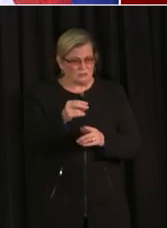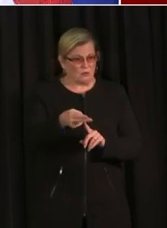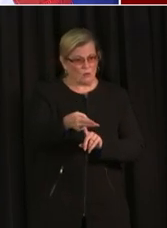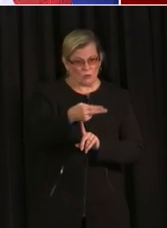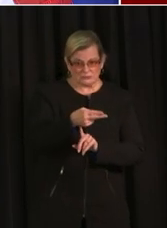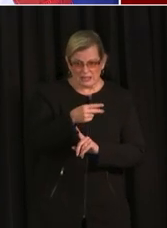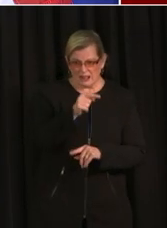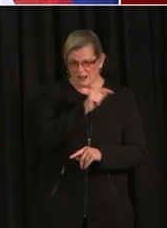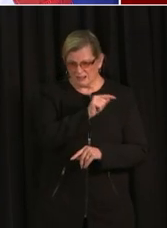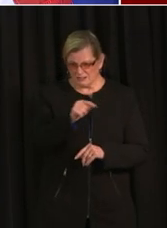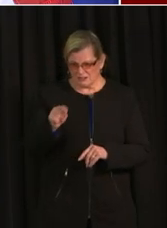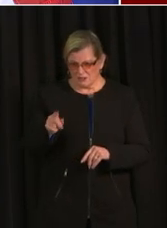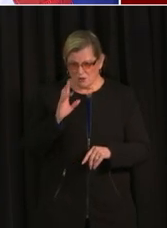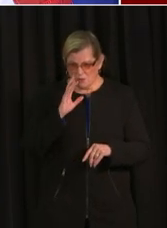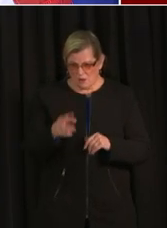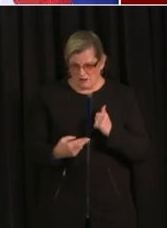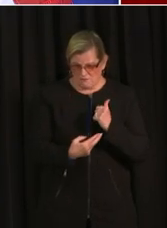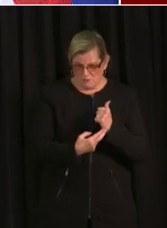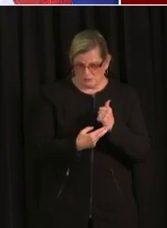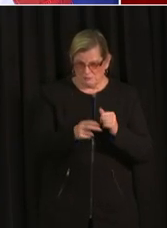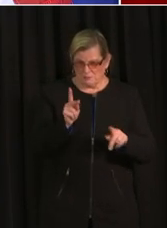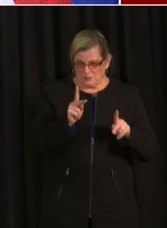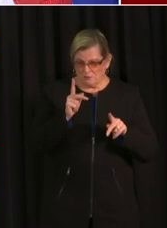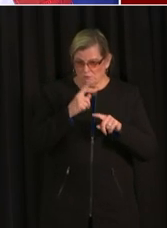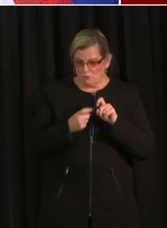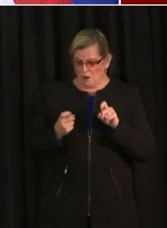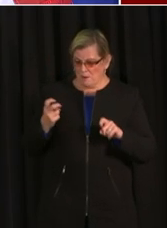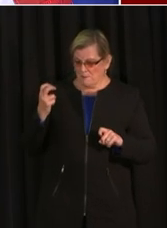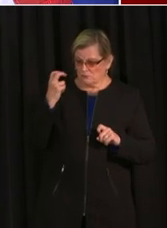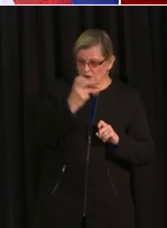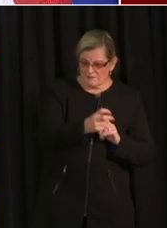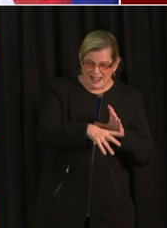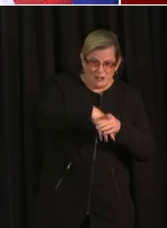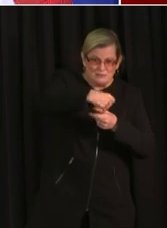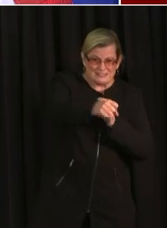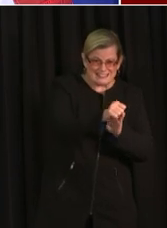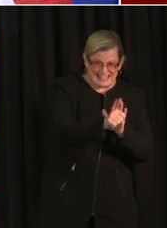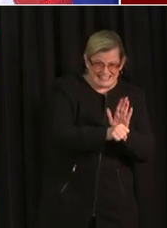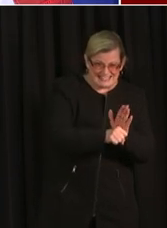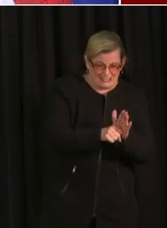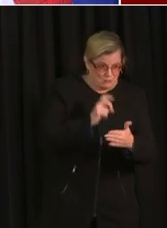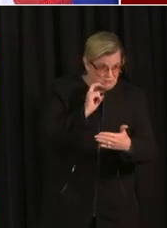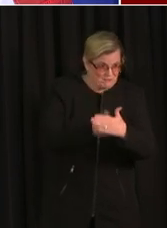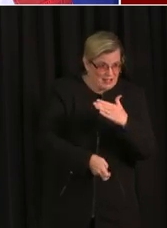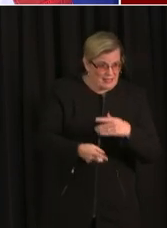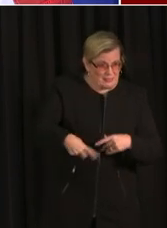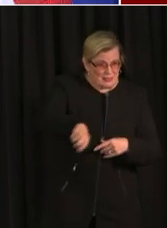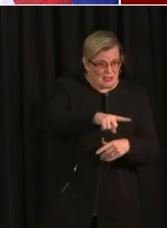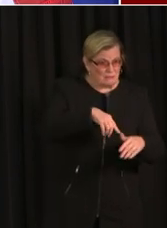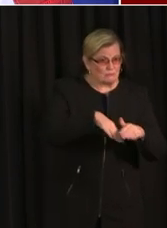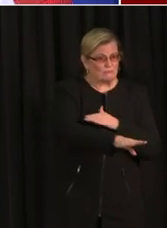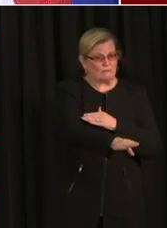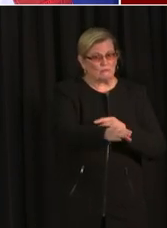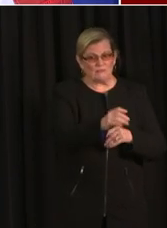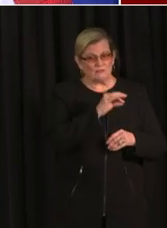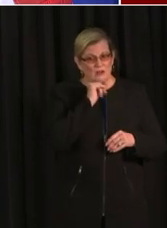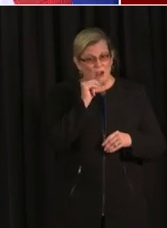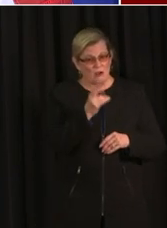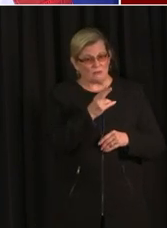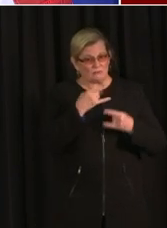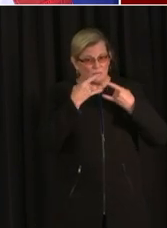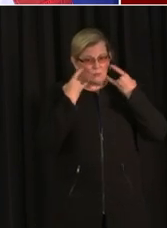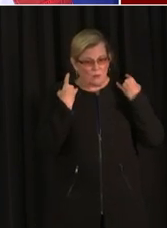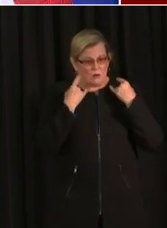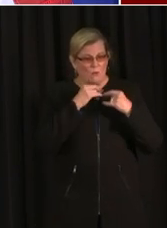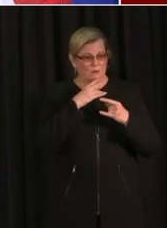to enforce that if they have somebody traveling from out of town, that they need to self-quarantine? How